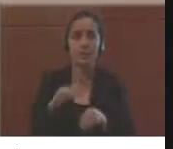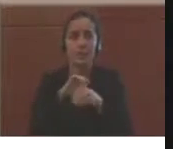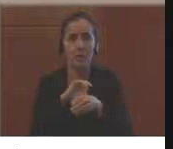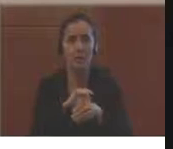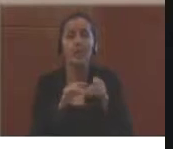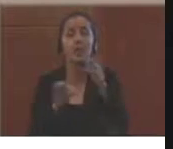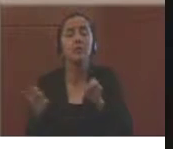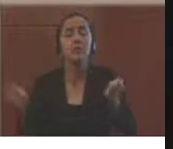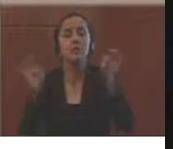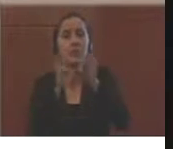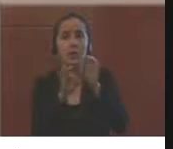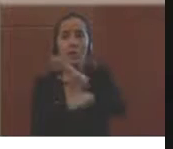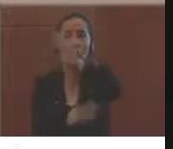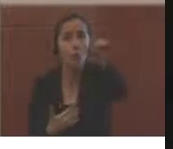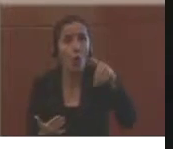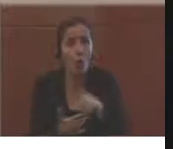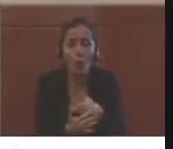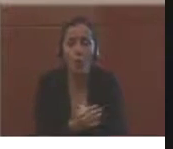responsibility,